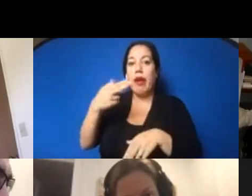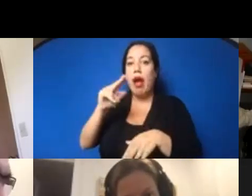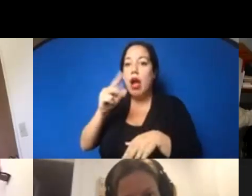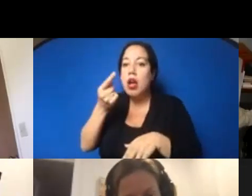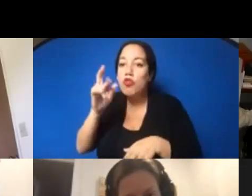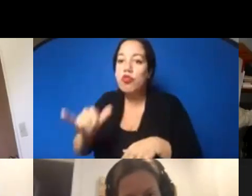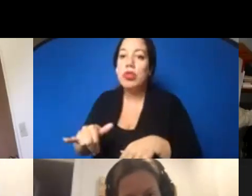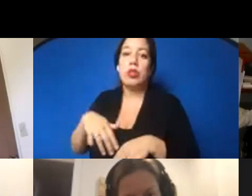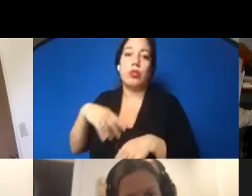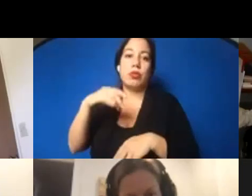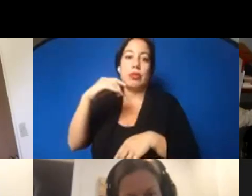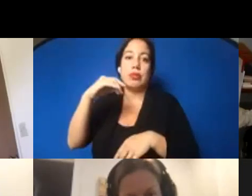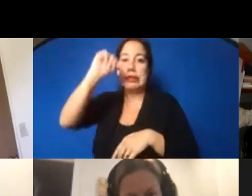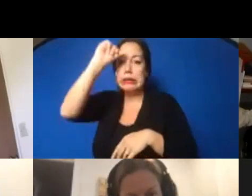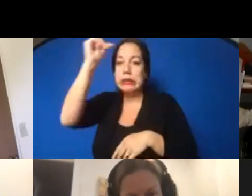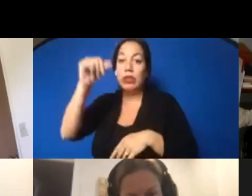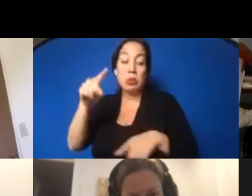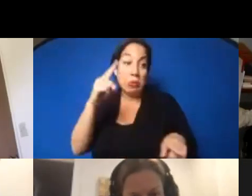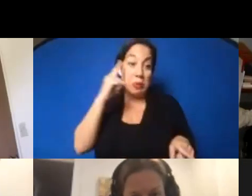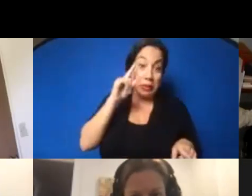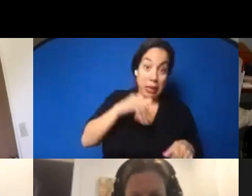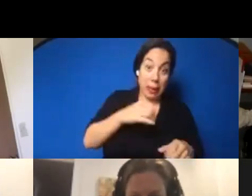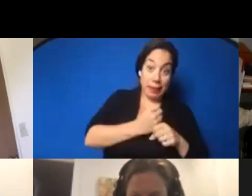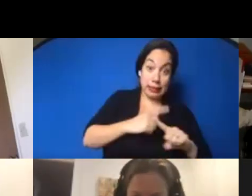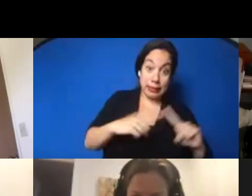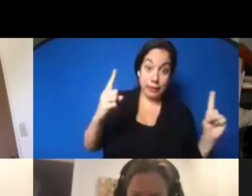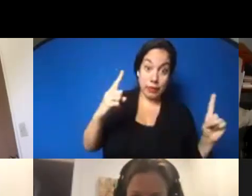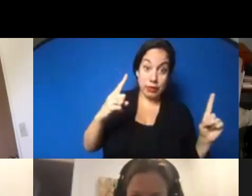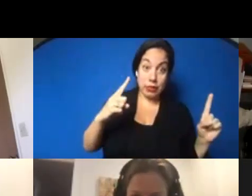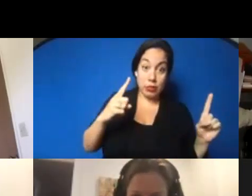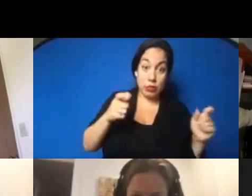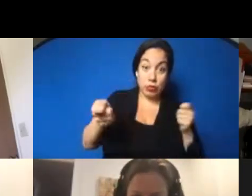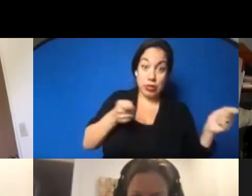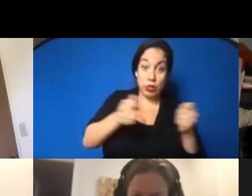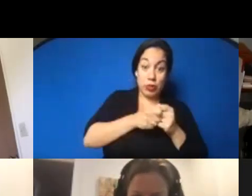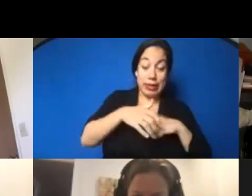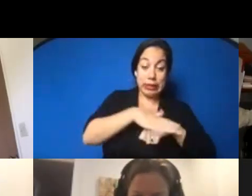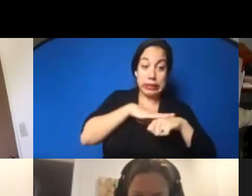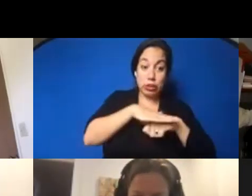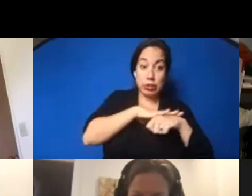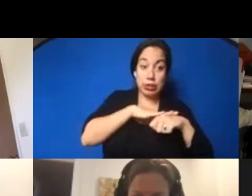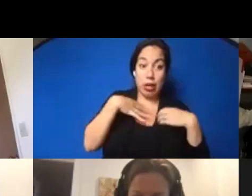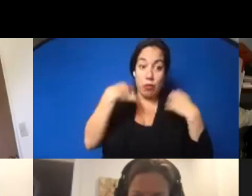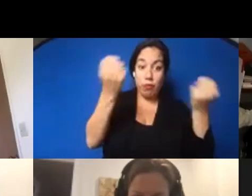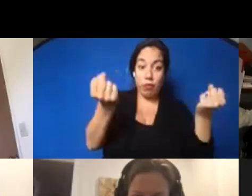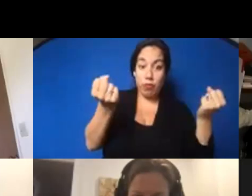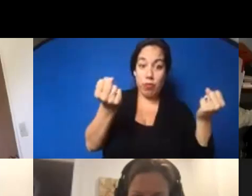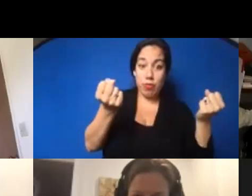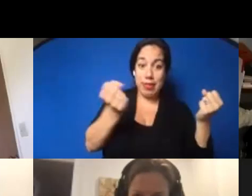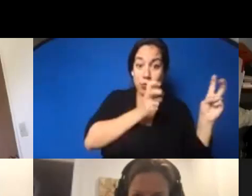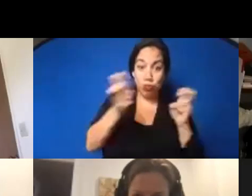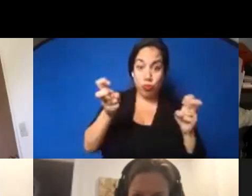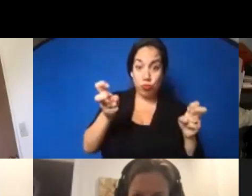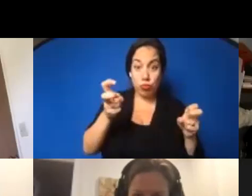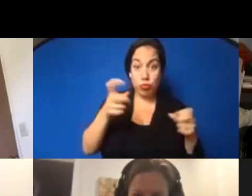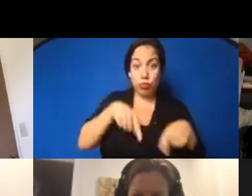have in India, etc. Do you think does make a difference when dealing with indigenous health issues in